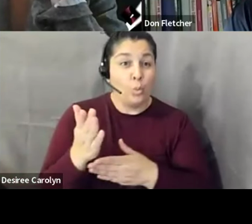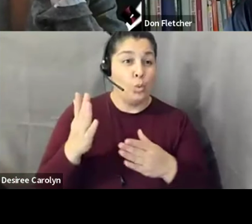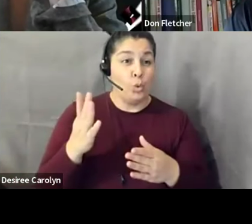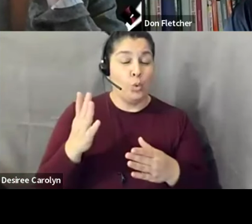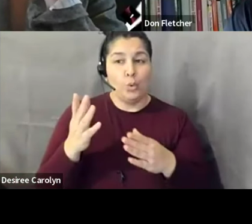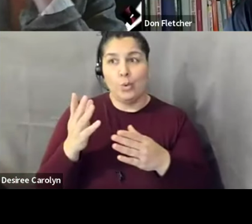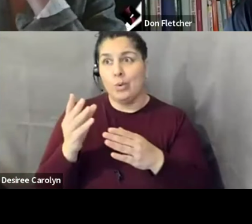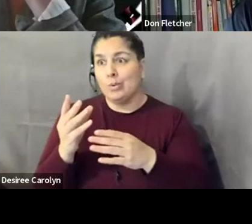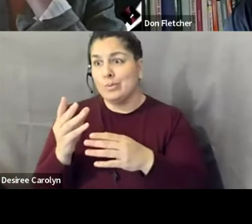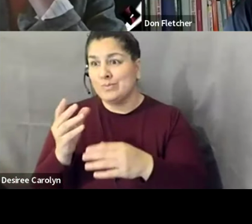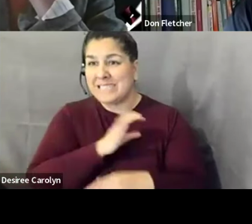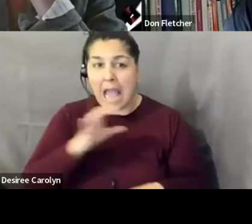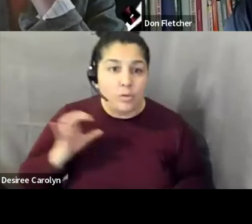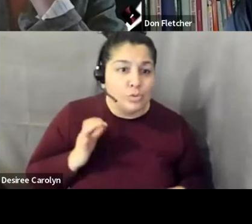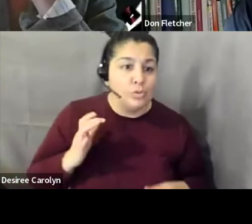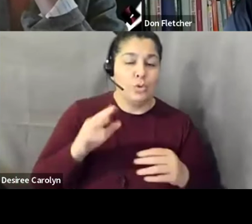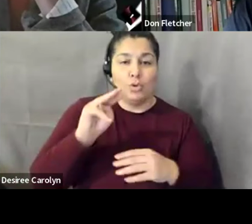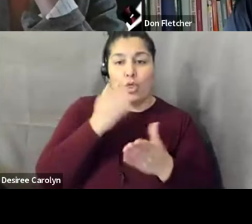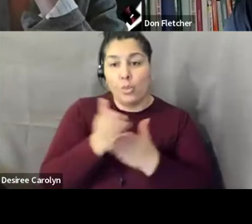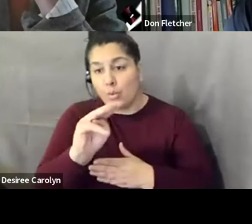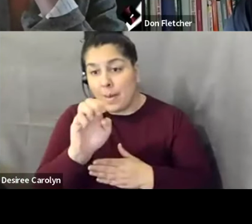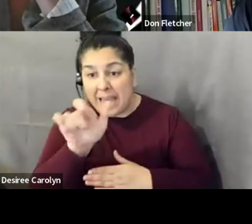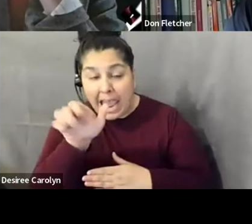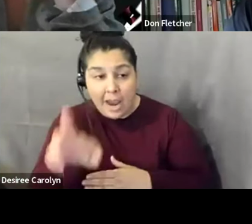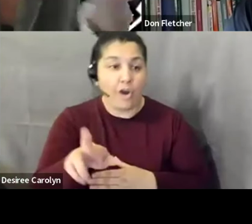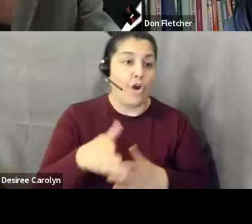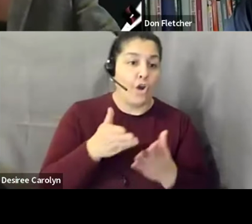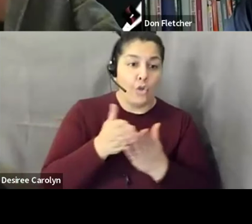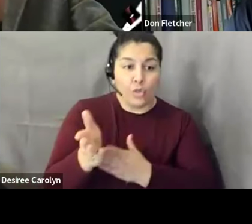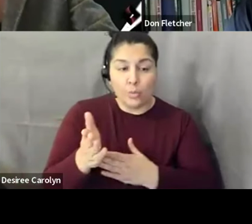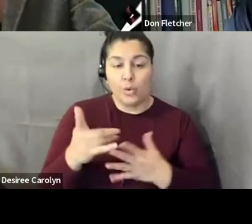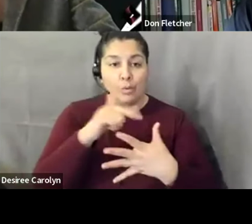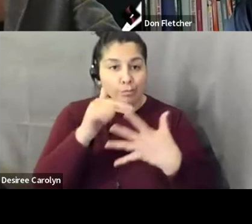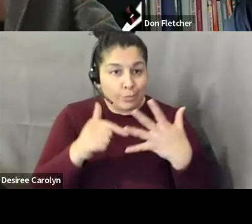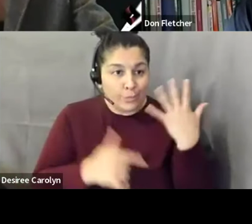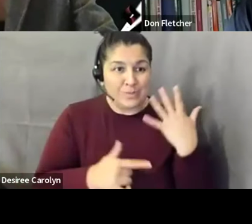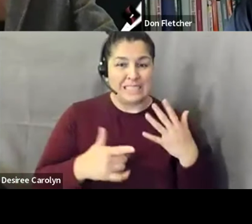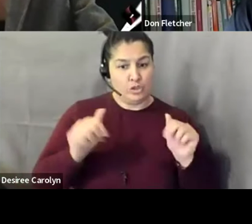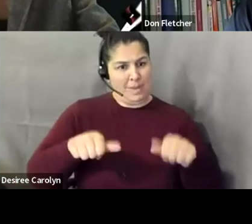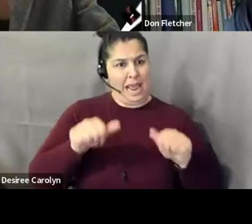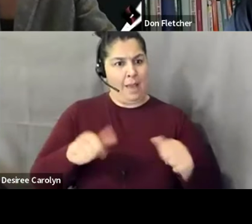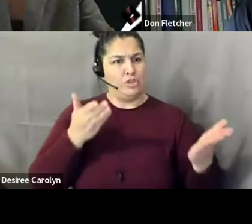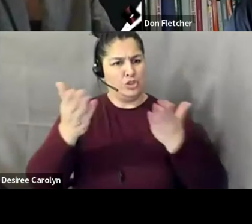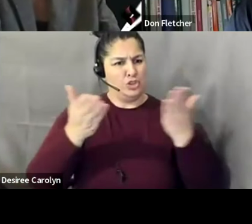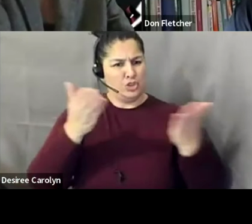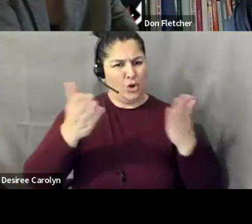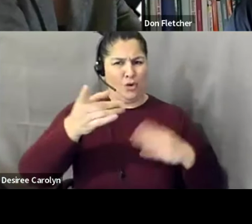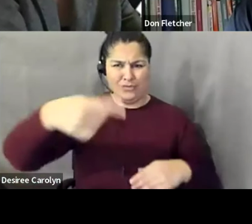get budgeted, and to serve these constituents. So we're really look forward to